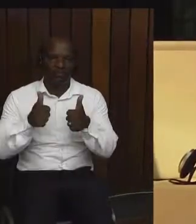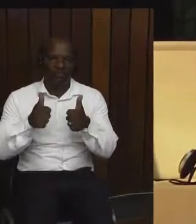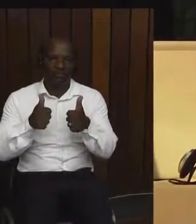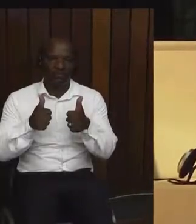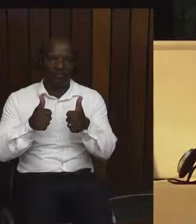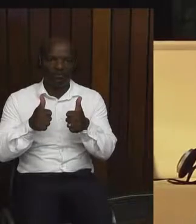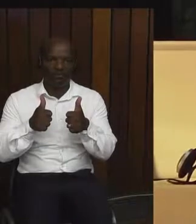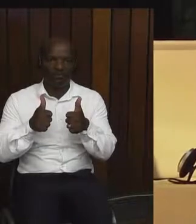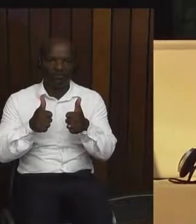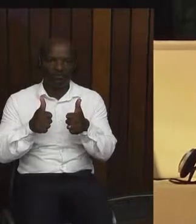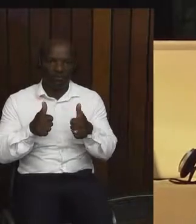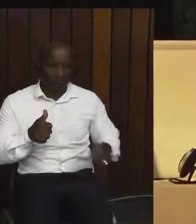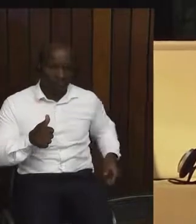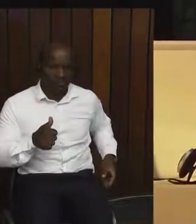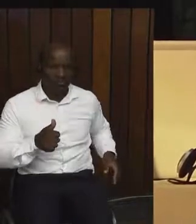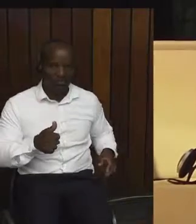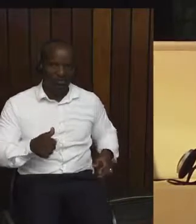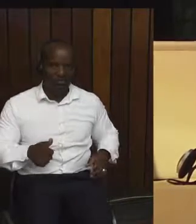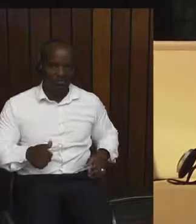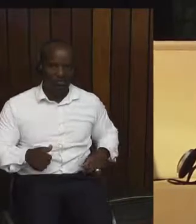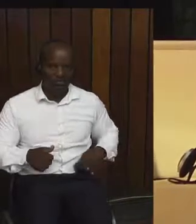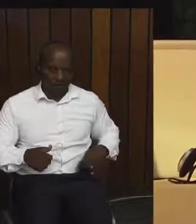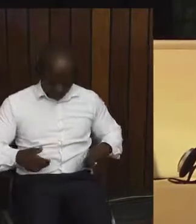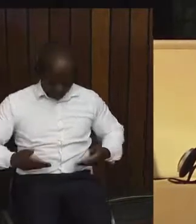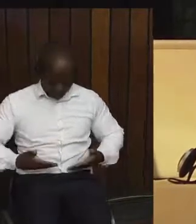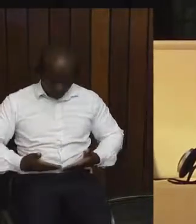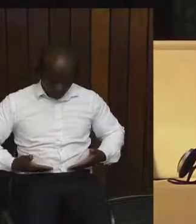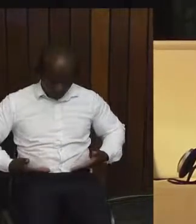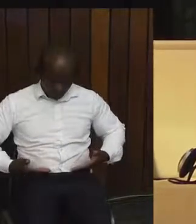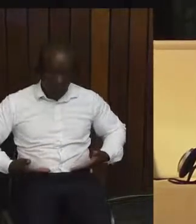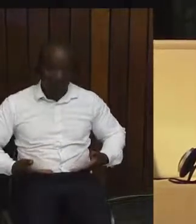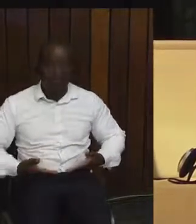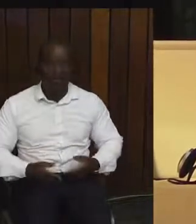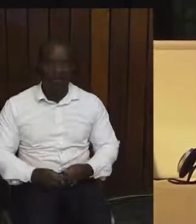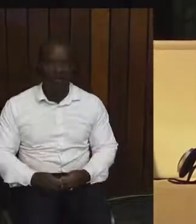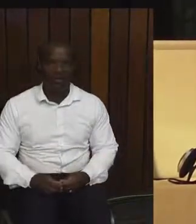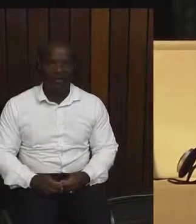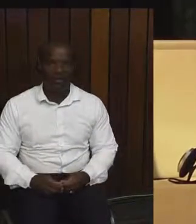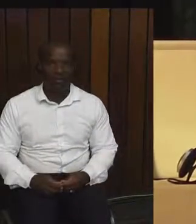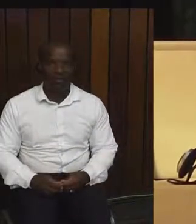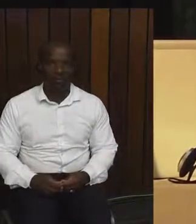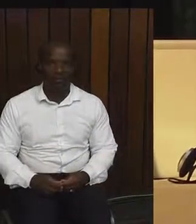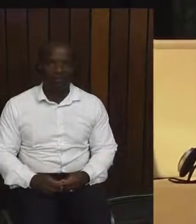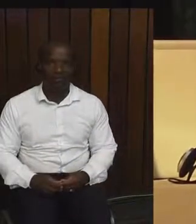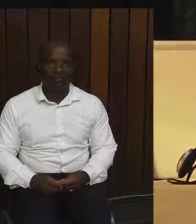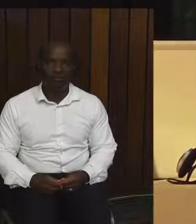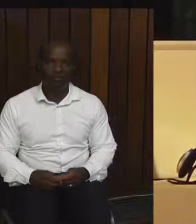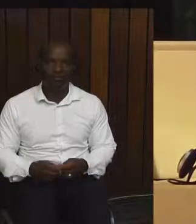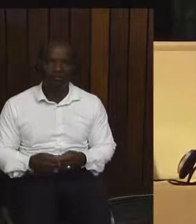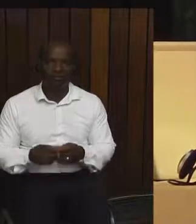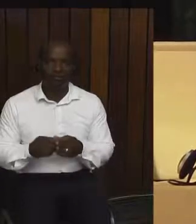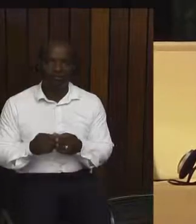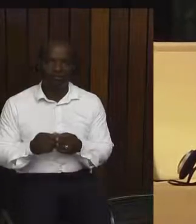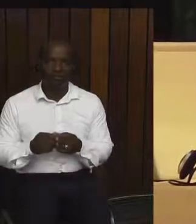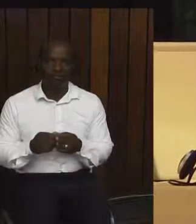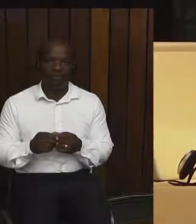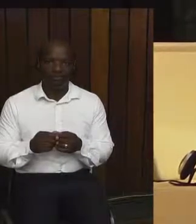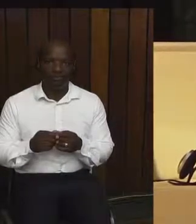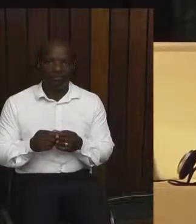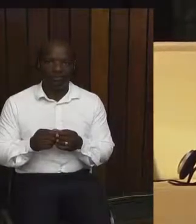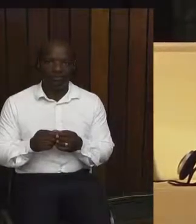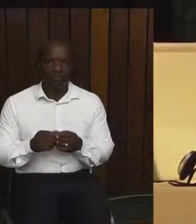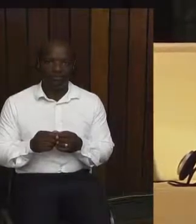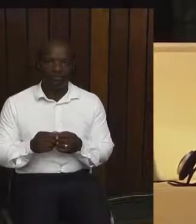budget for the Department of Roads and Transport was reduced